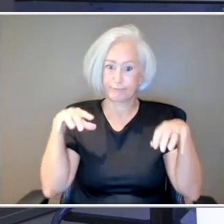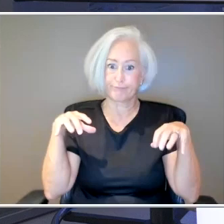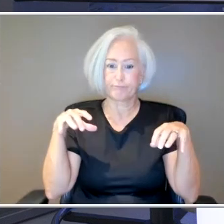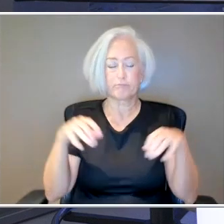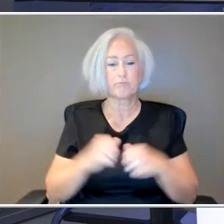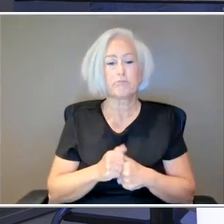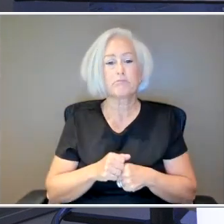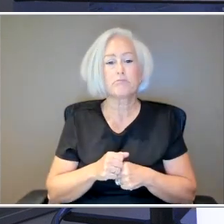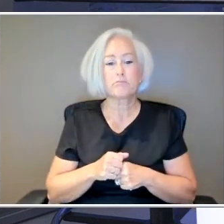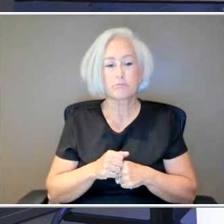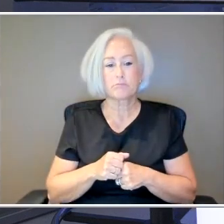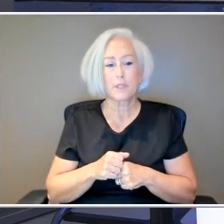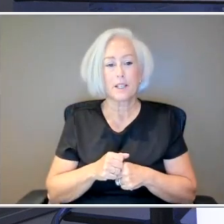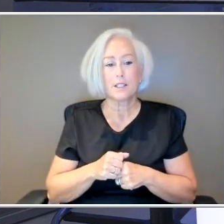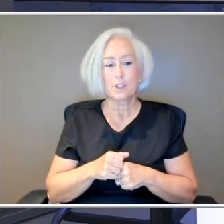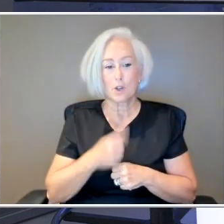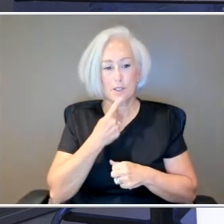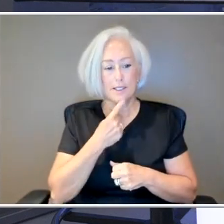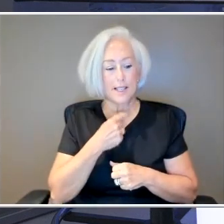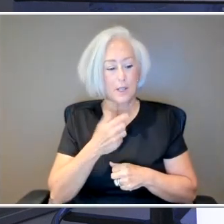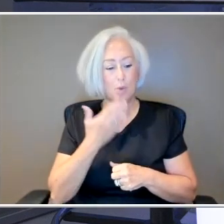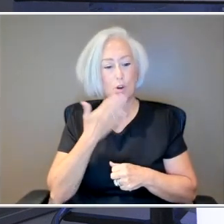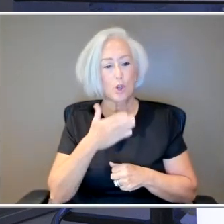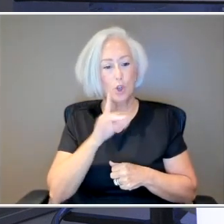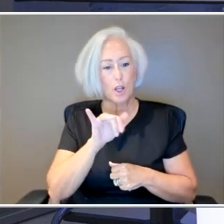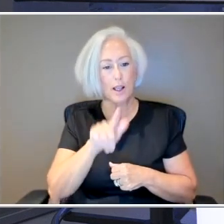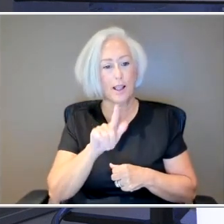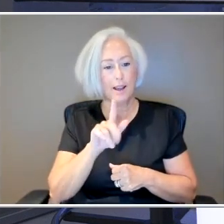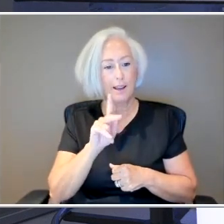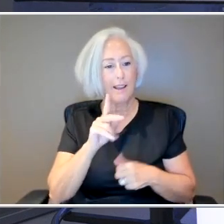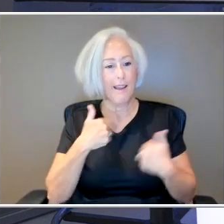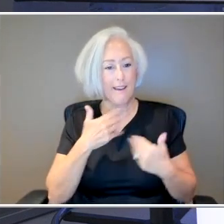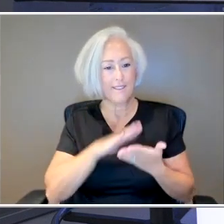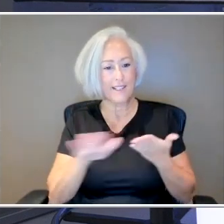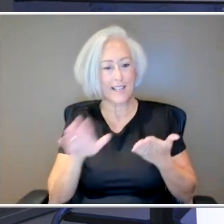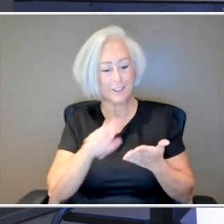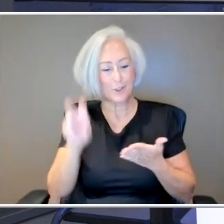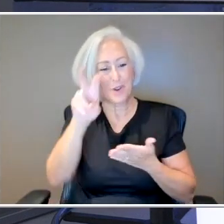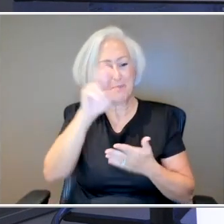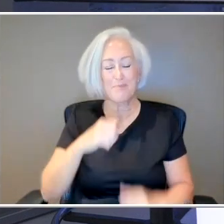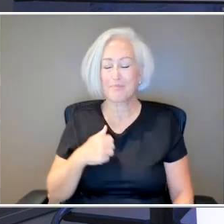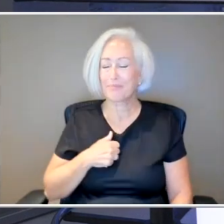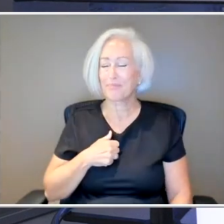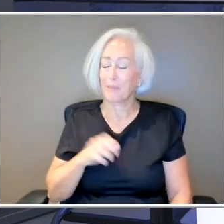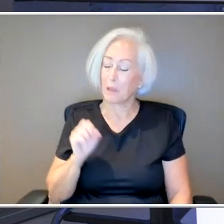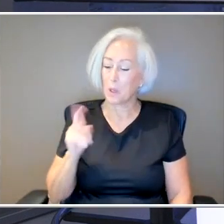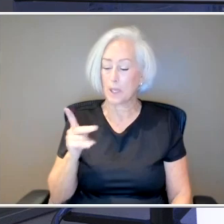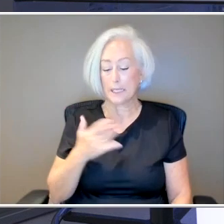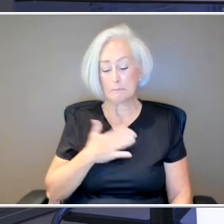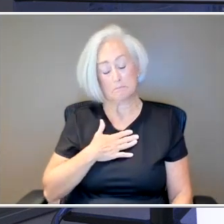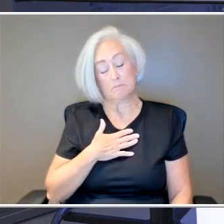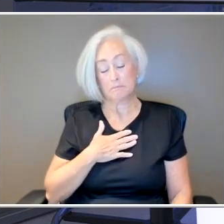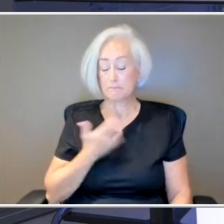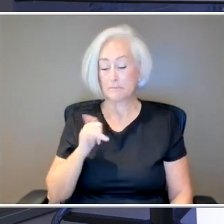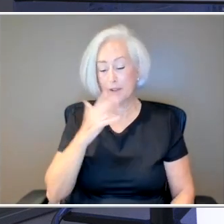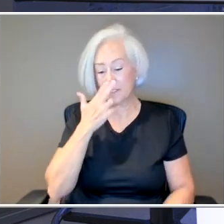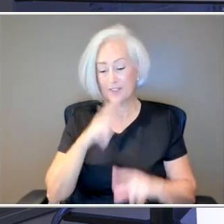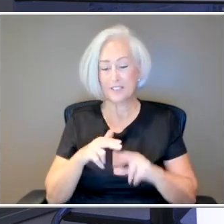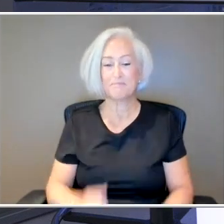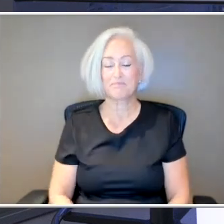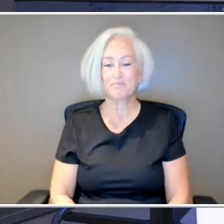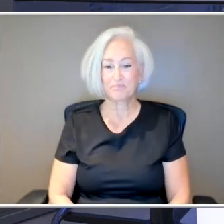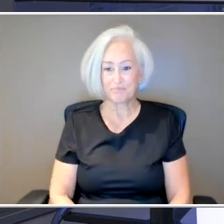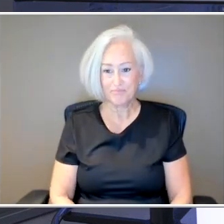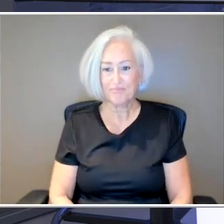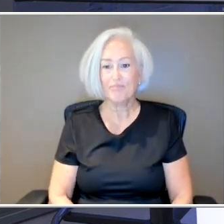She's just like, okay, well, good luck and have a nice trip. I'm like, yeah. So It's bad. I want to talk about